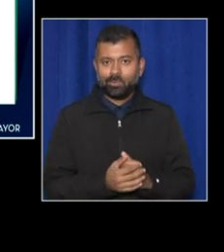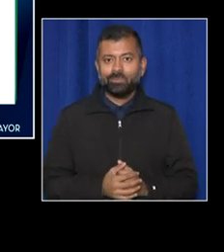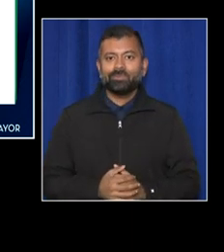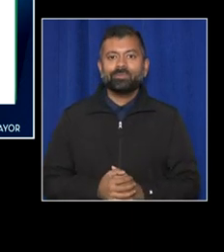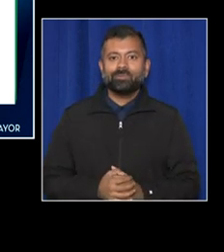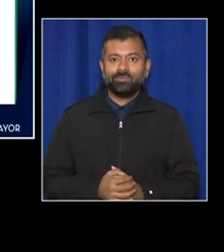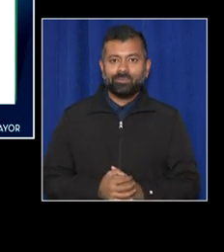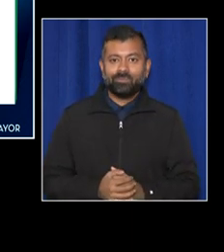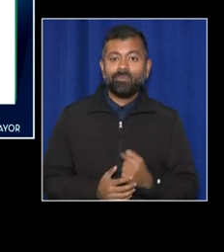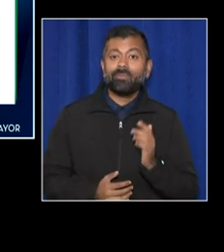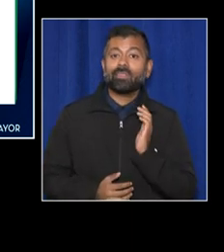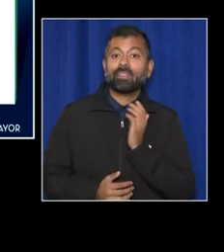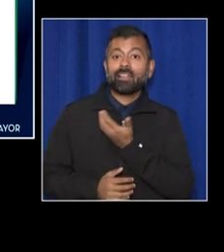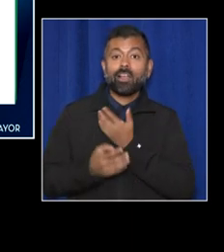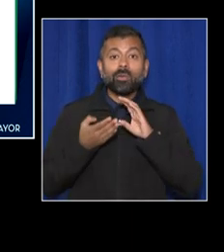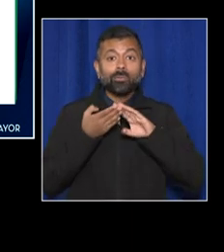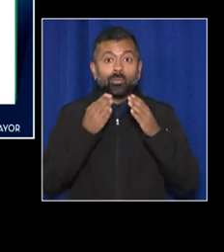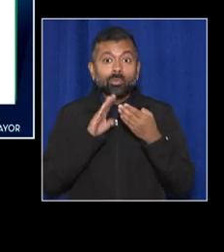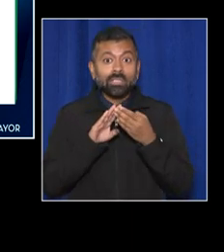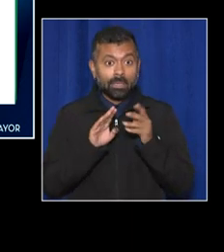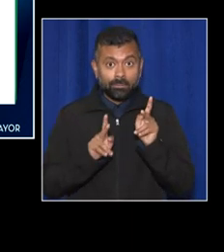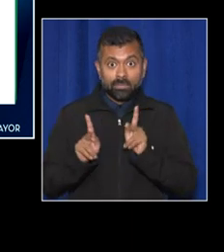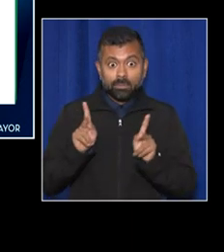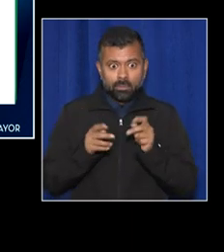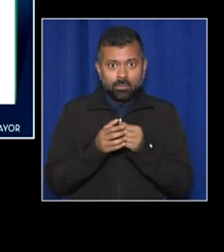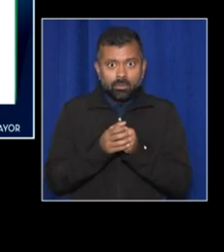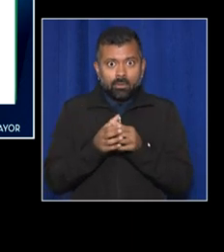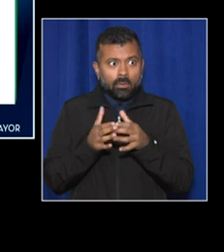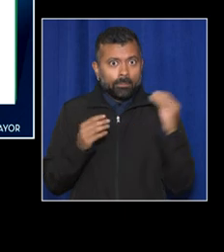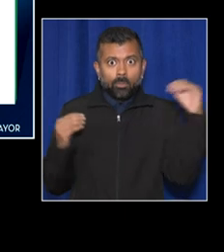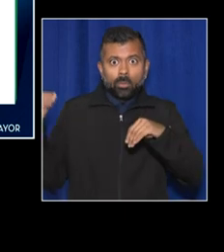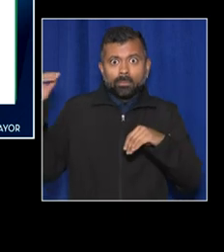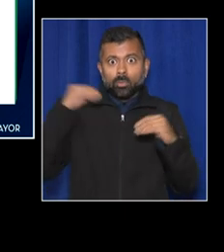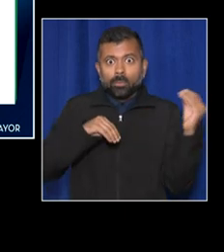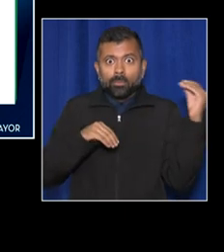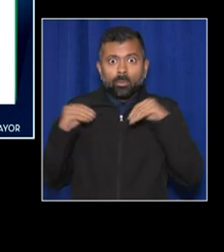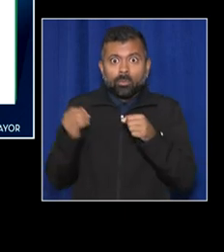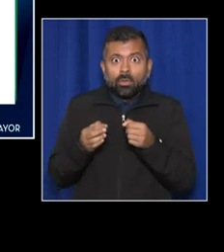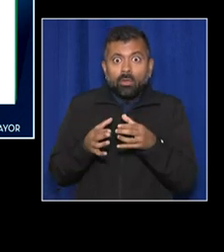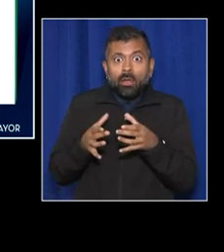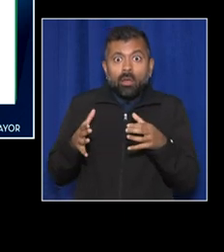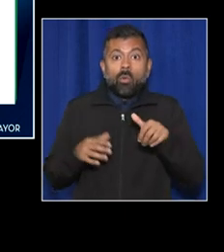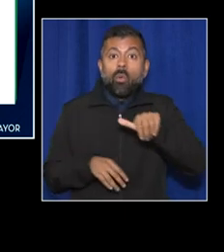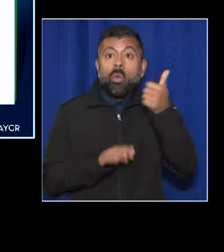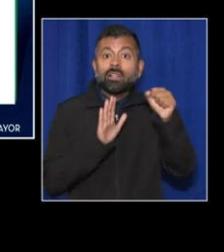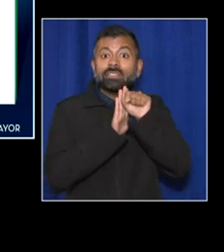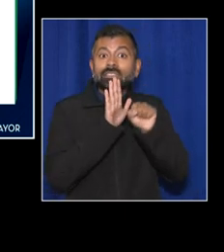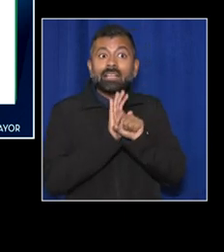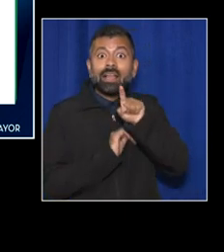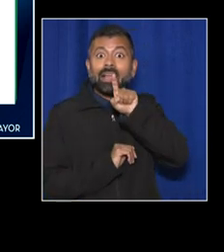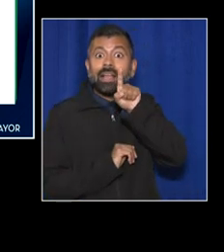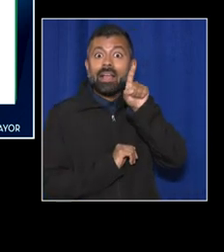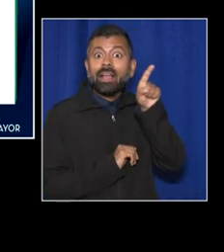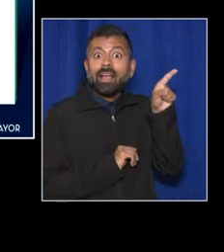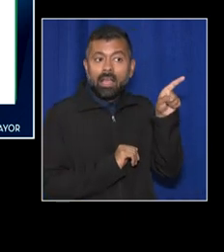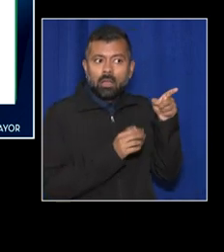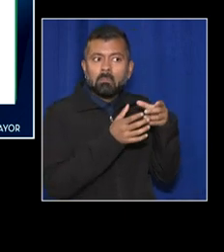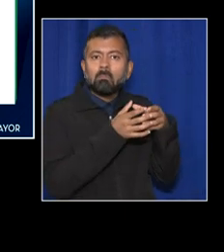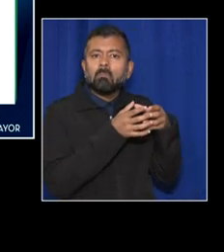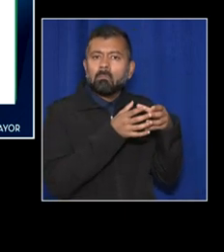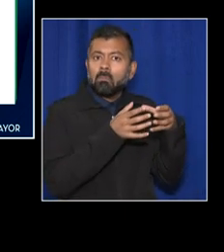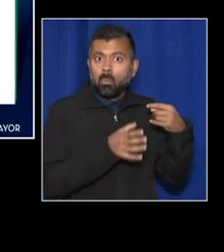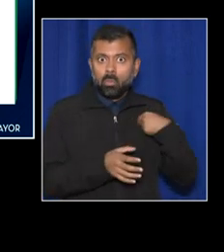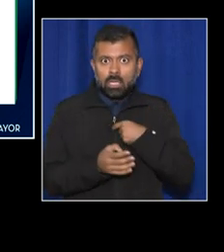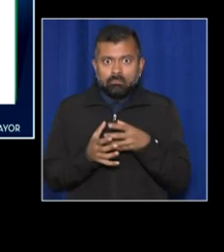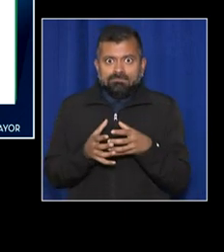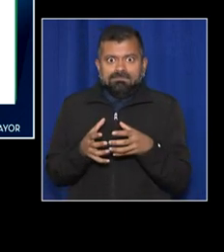reported the growth of all states, DC outpaced the growth of all states, and we are back over